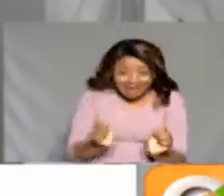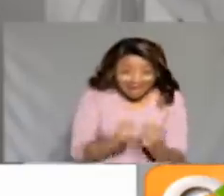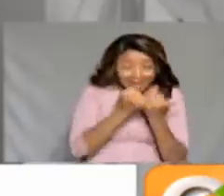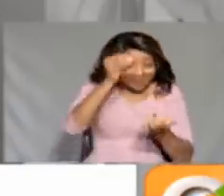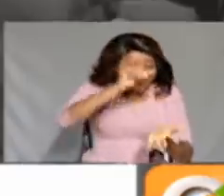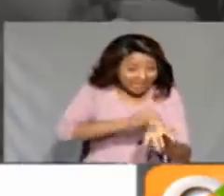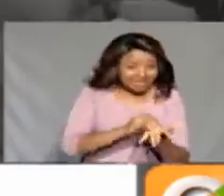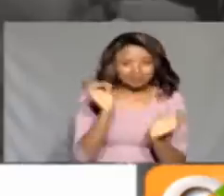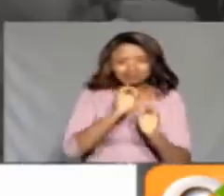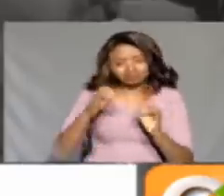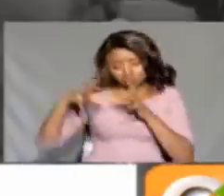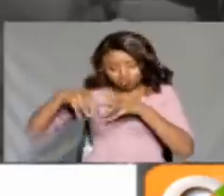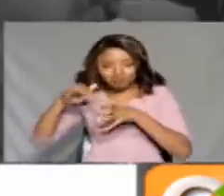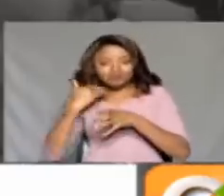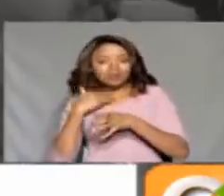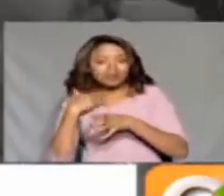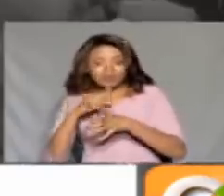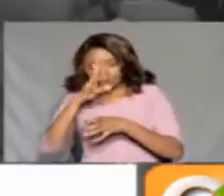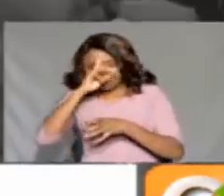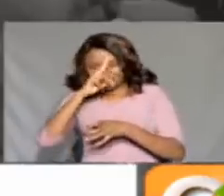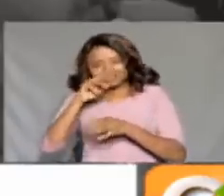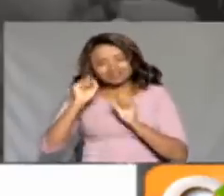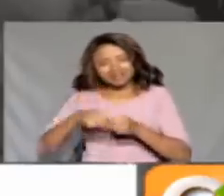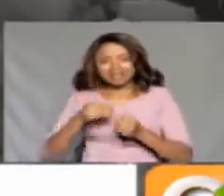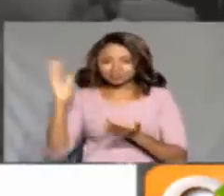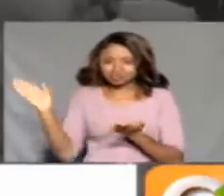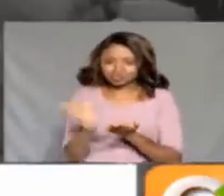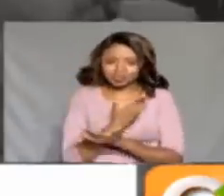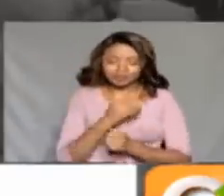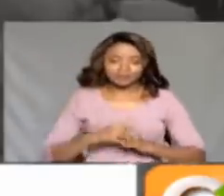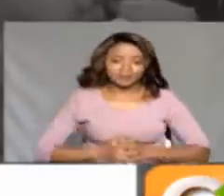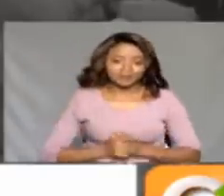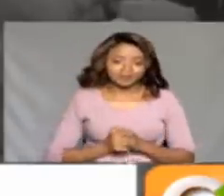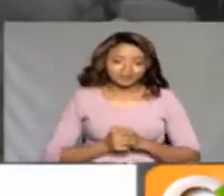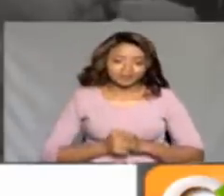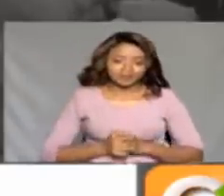the end of police harassment they have long endured. Raquel Mugai, Citizen TV.